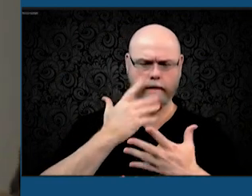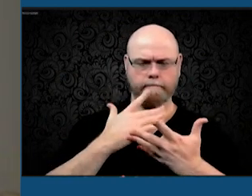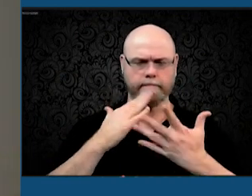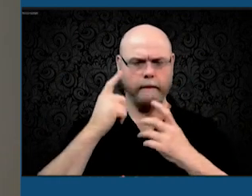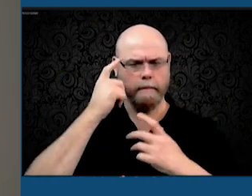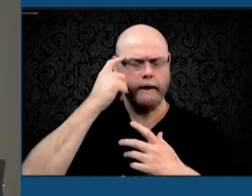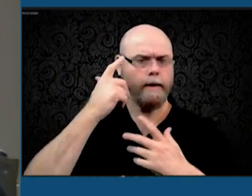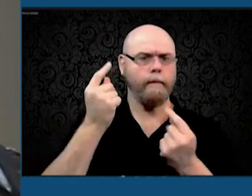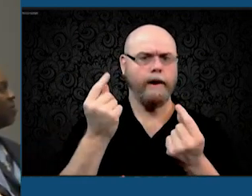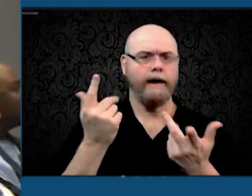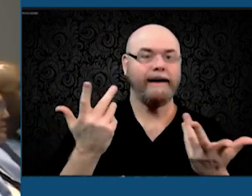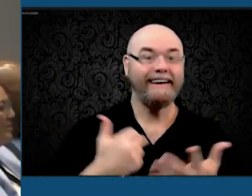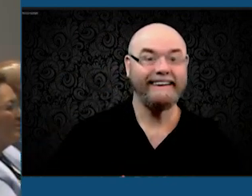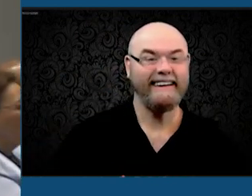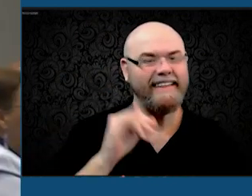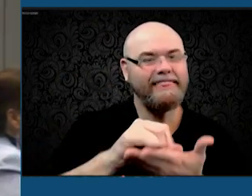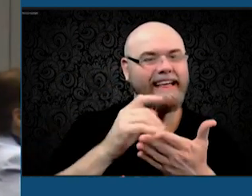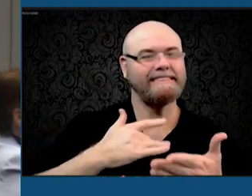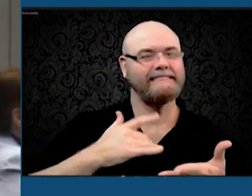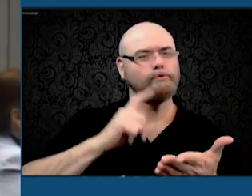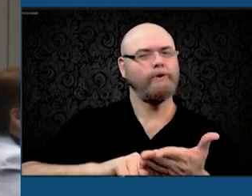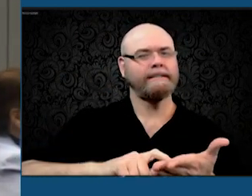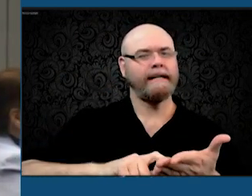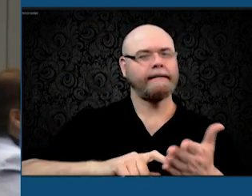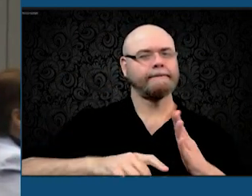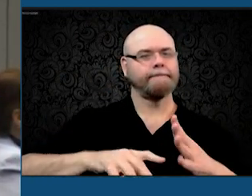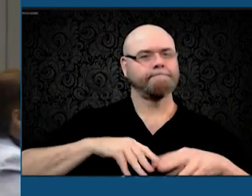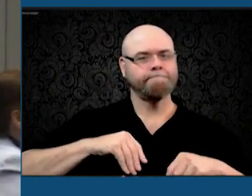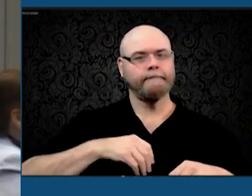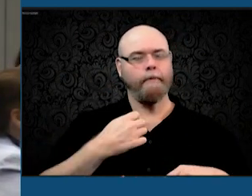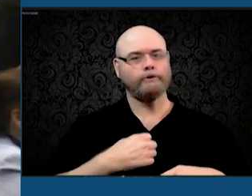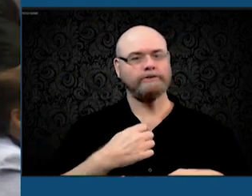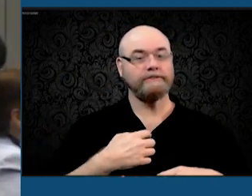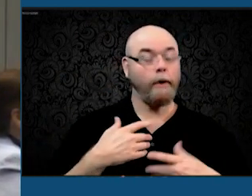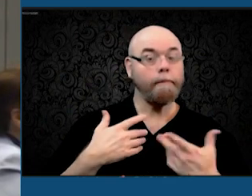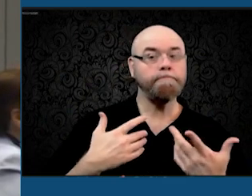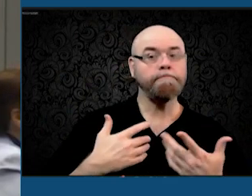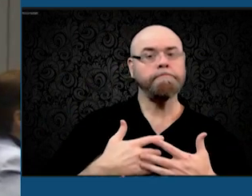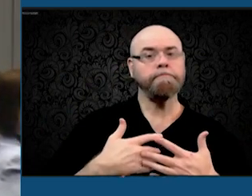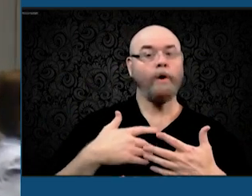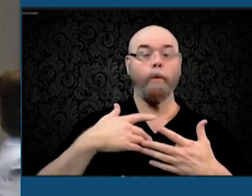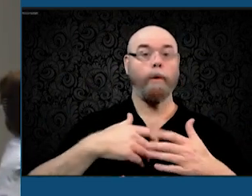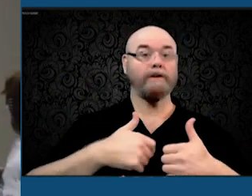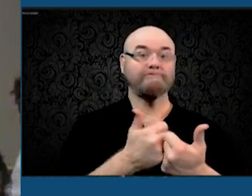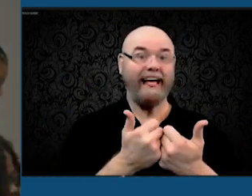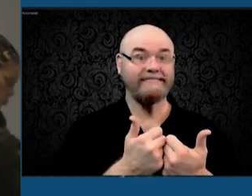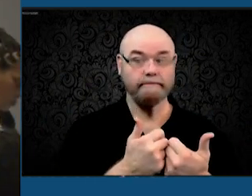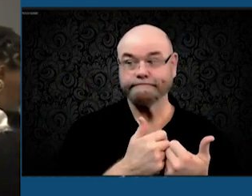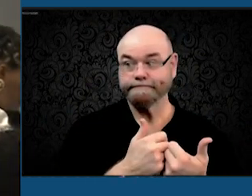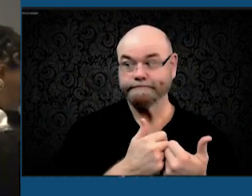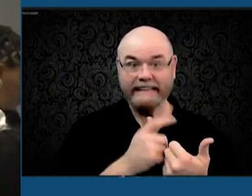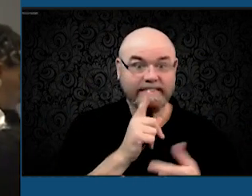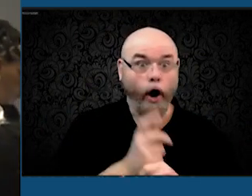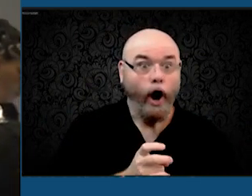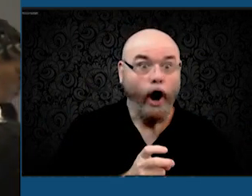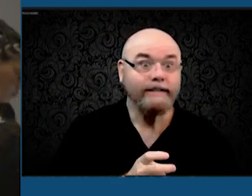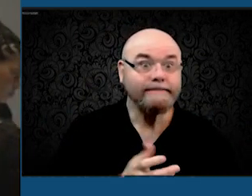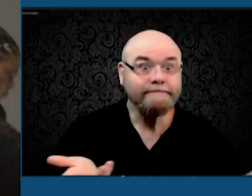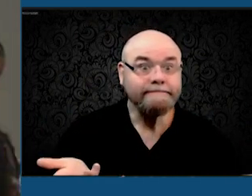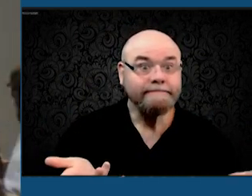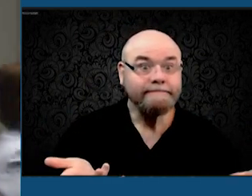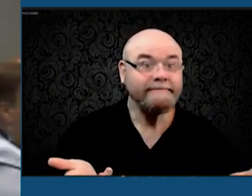That's recognizing emotions. And here's the challenge, everybody. It's hard. It's hard